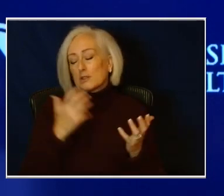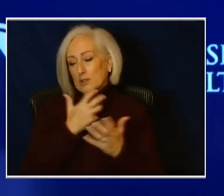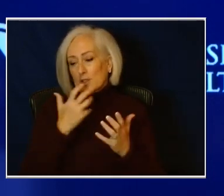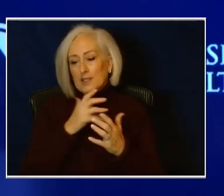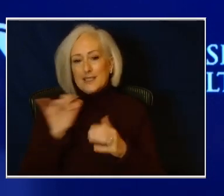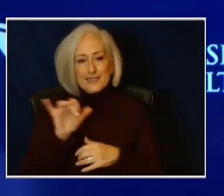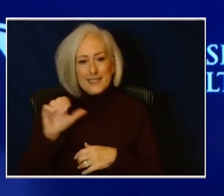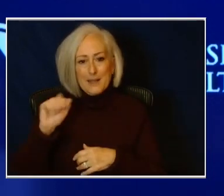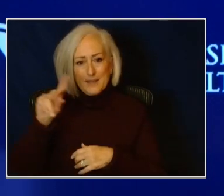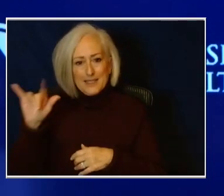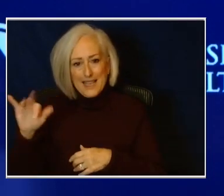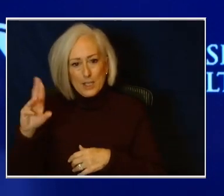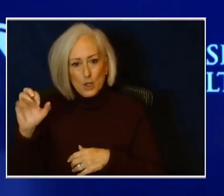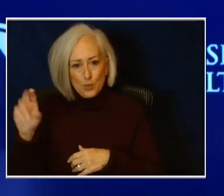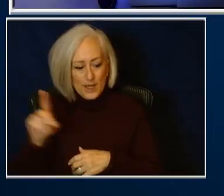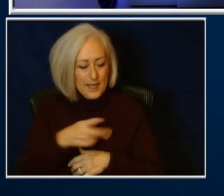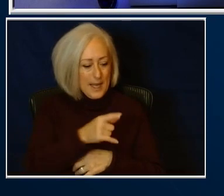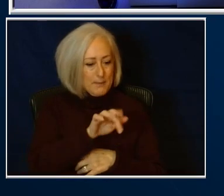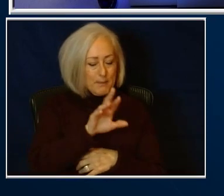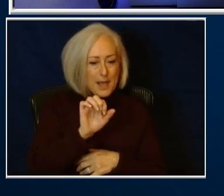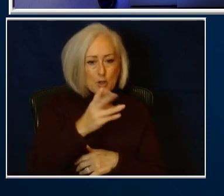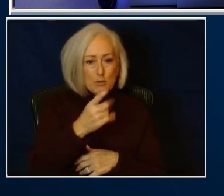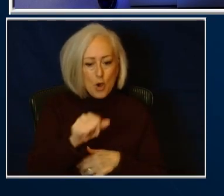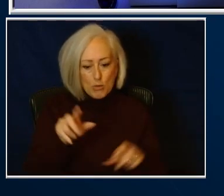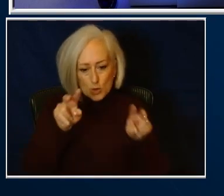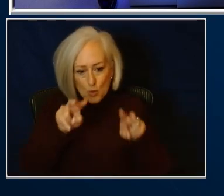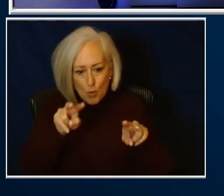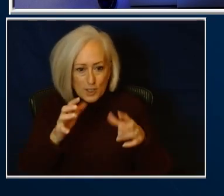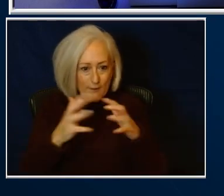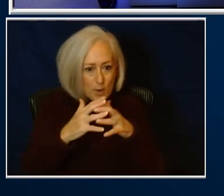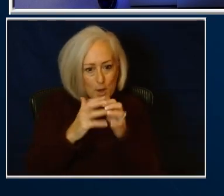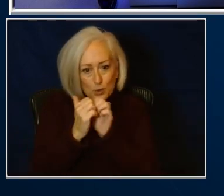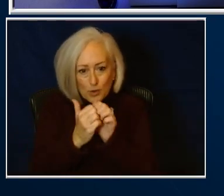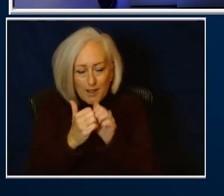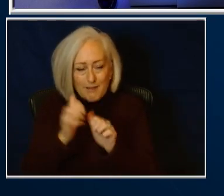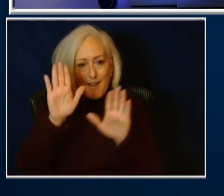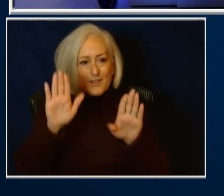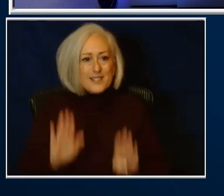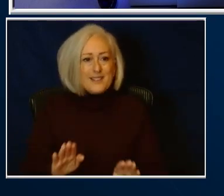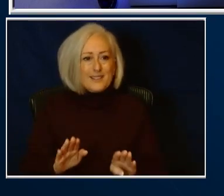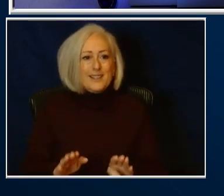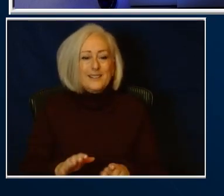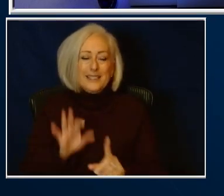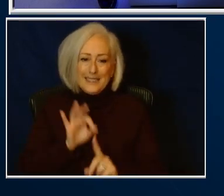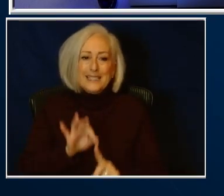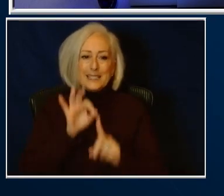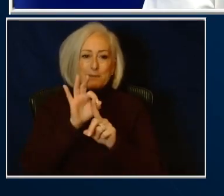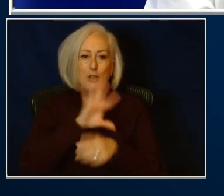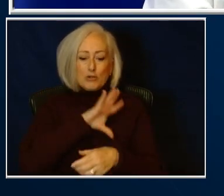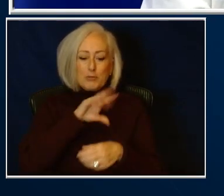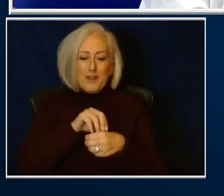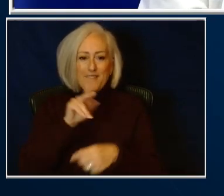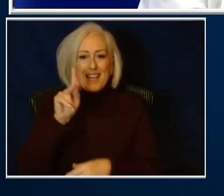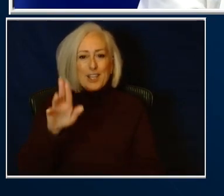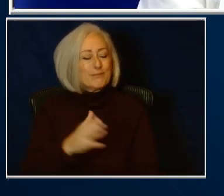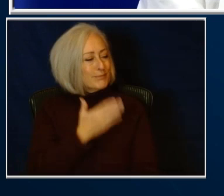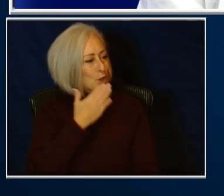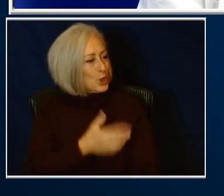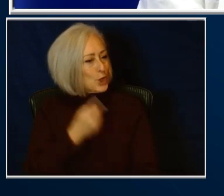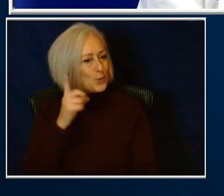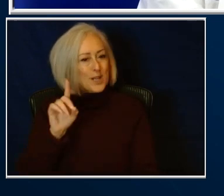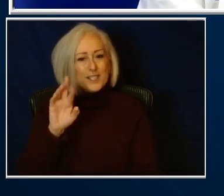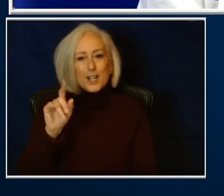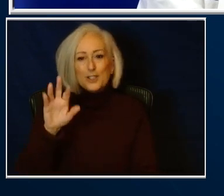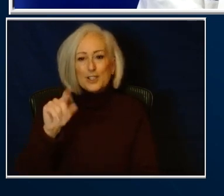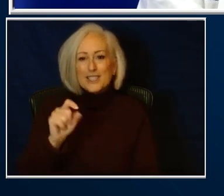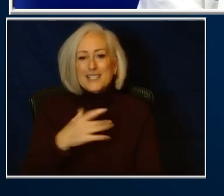right there watching football every Sunday. It is really special. This is a special time, Jess, to be at KU. Oh, that was a good one, Dr. Stites. I